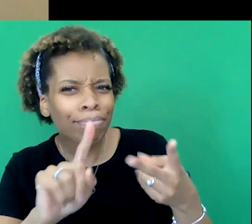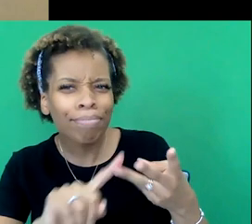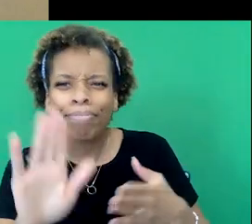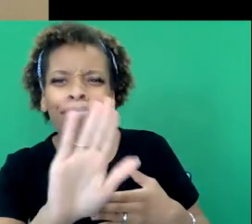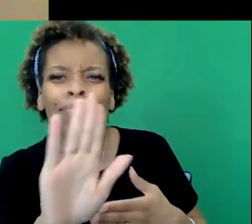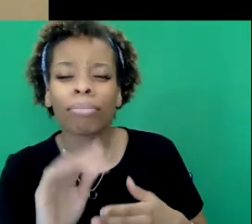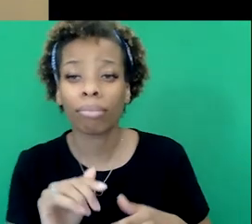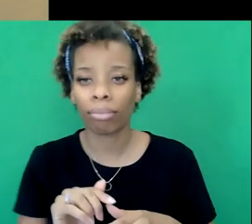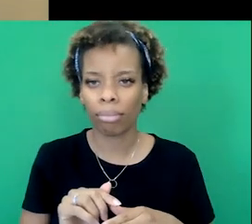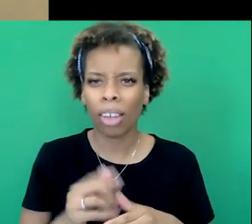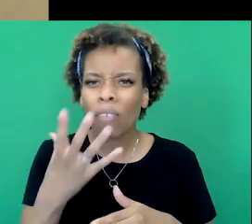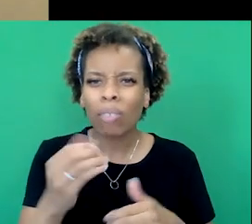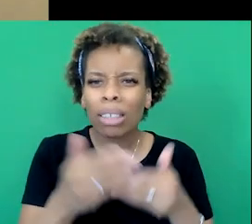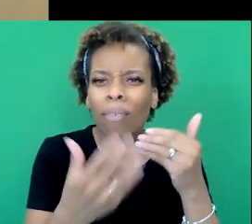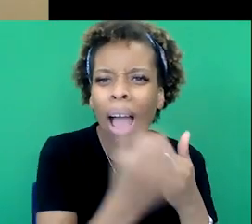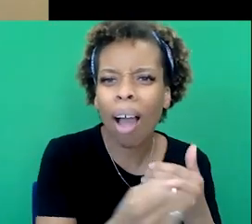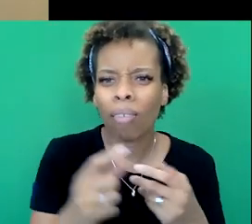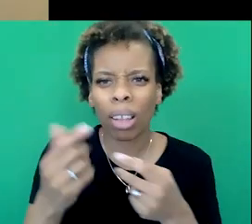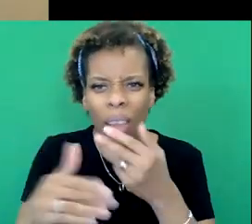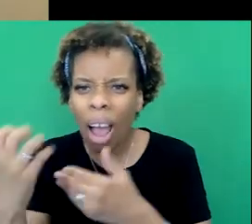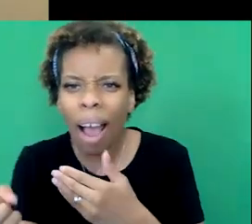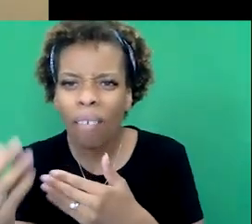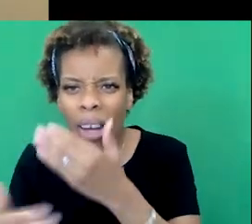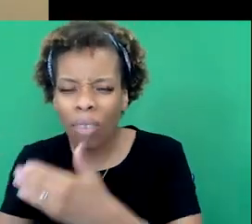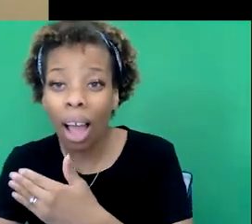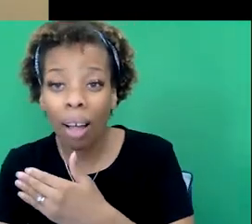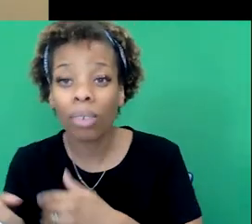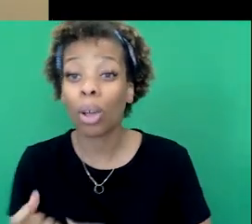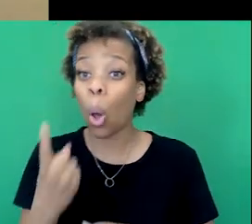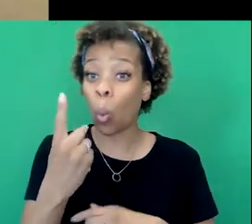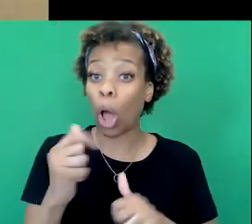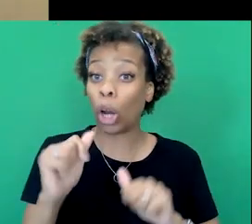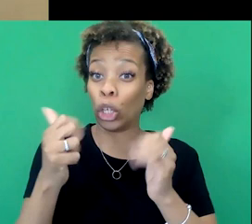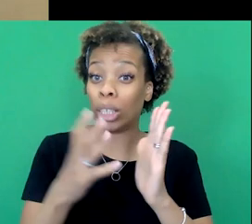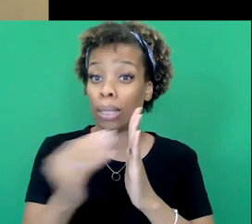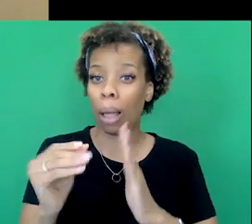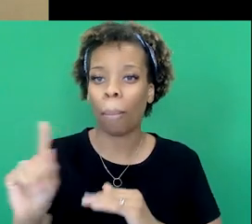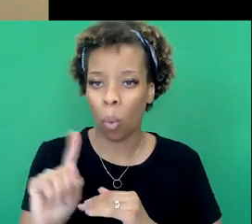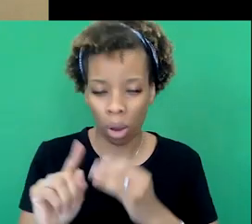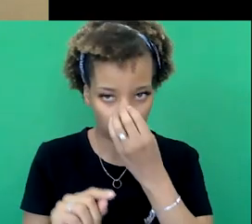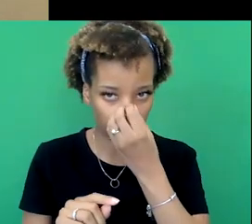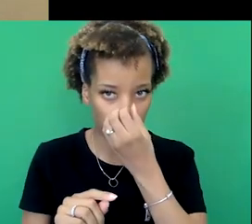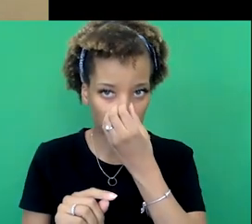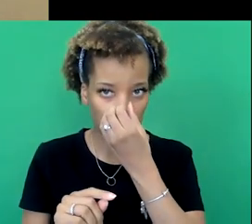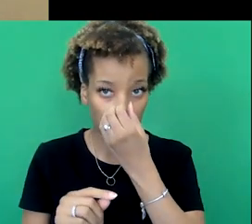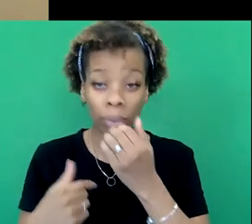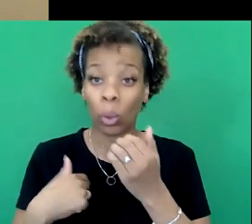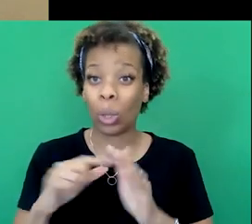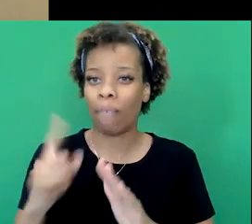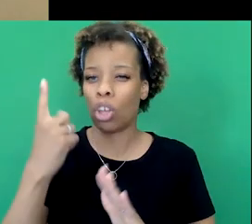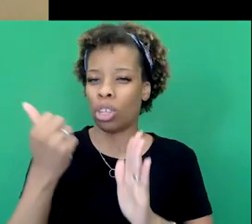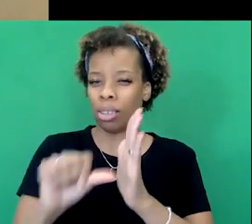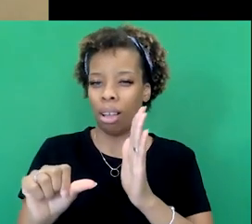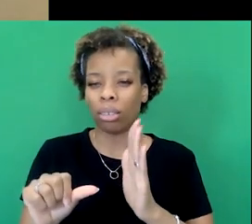you, no, no, the 50s isn't like that. No, no, you can't, no. And one of the classic examples of that was, I suppose when we first started,